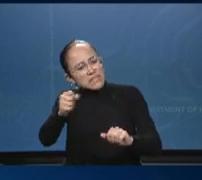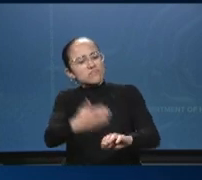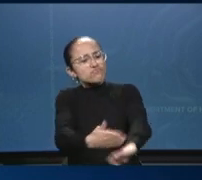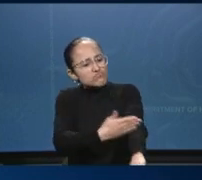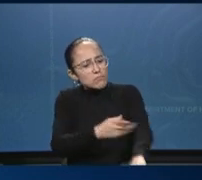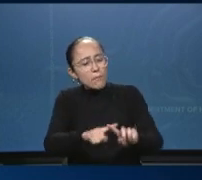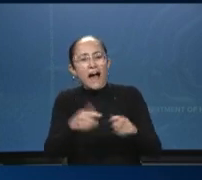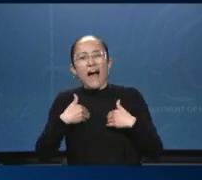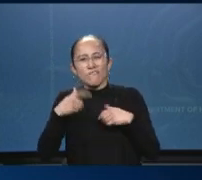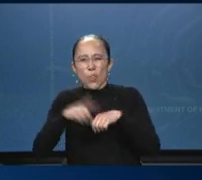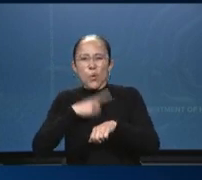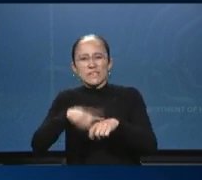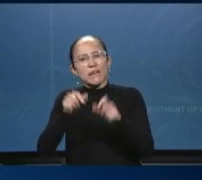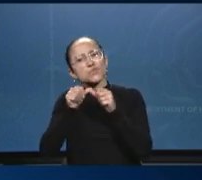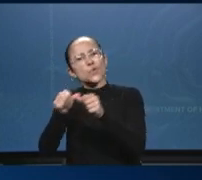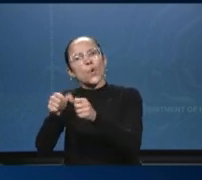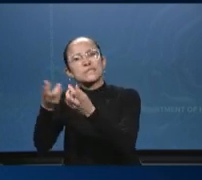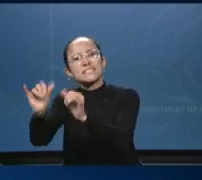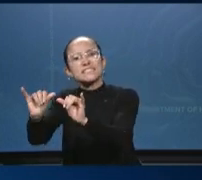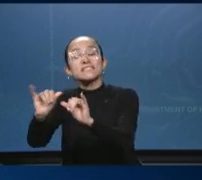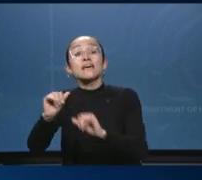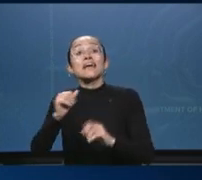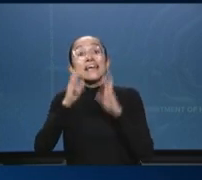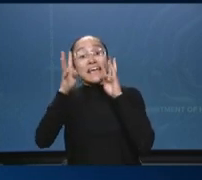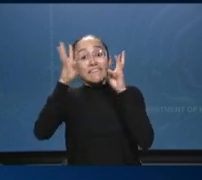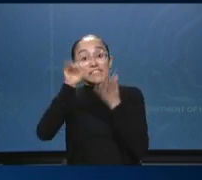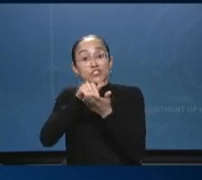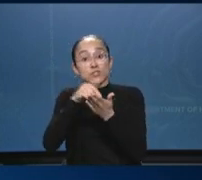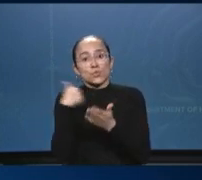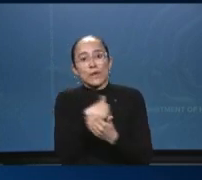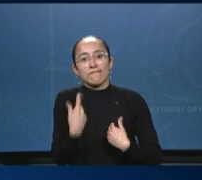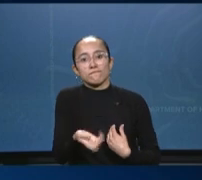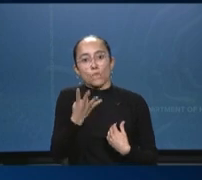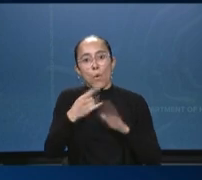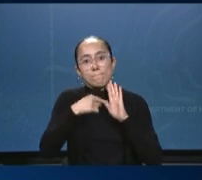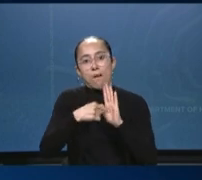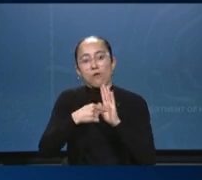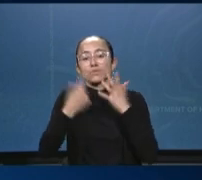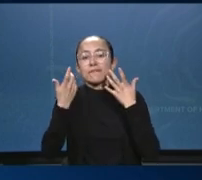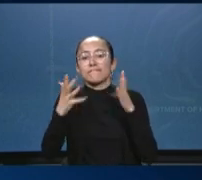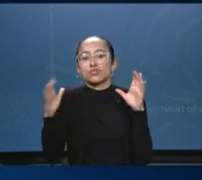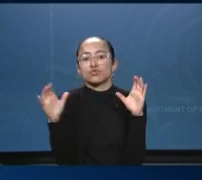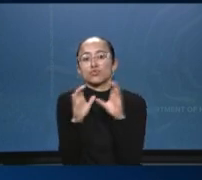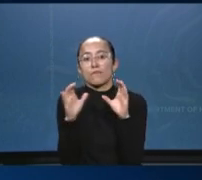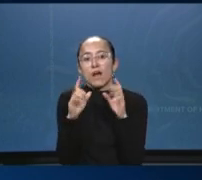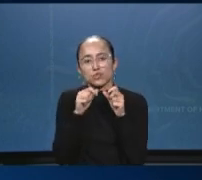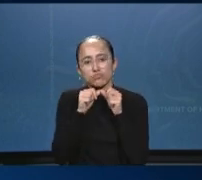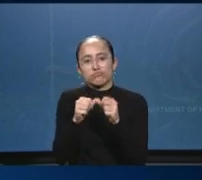center, the Innovation Center, we've had four models that have been certified